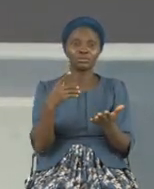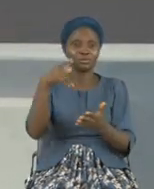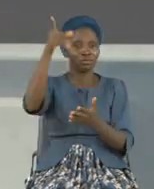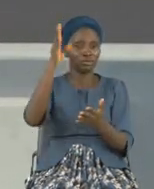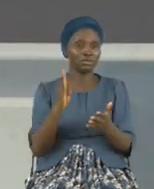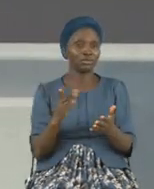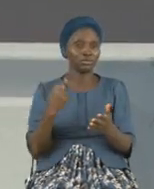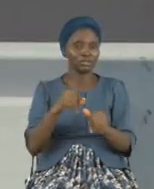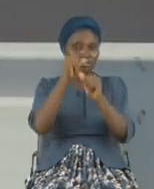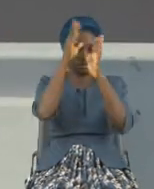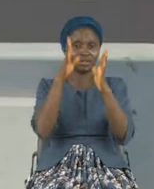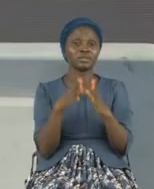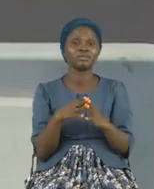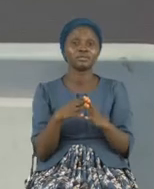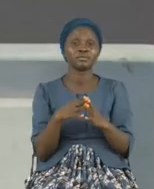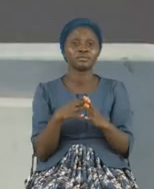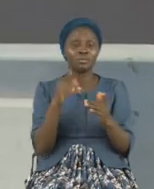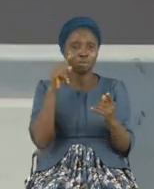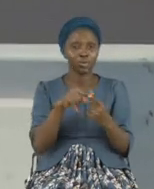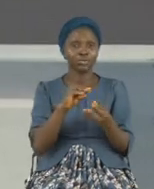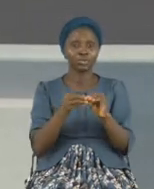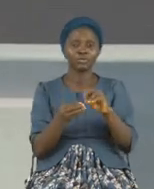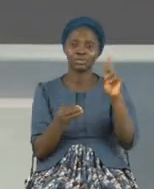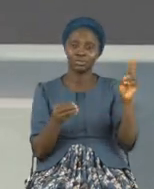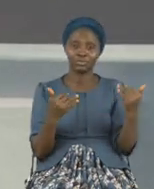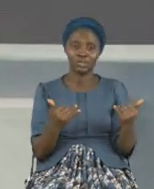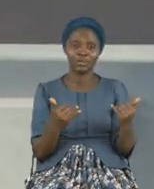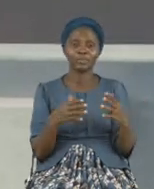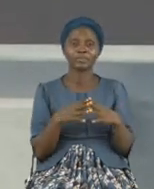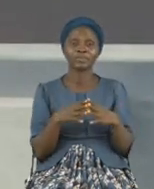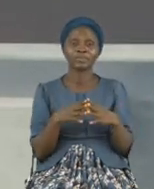Father. Let's come to point number two now. Point number two.